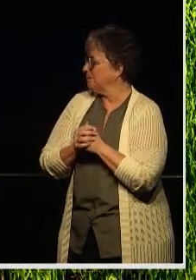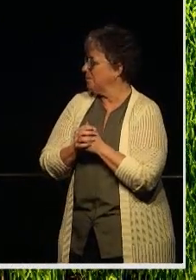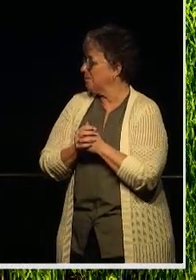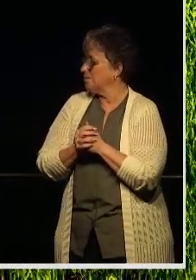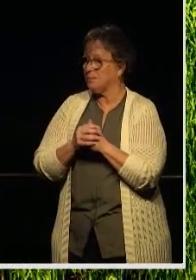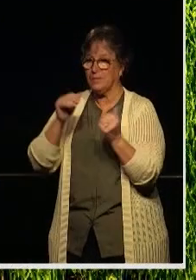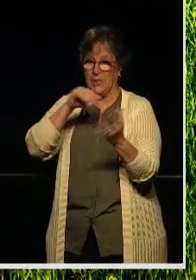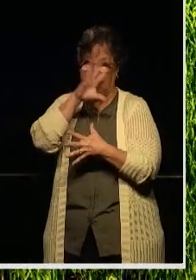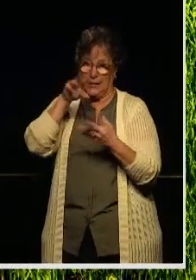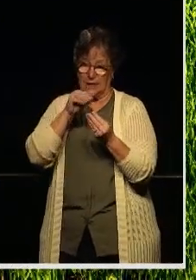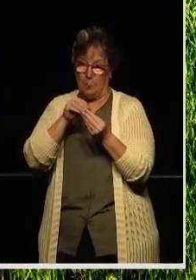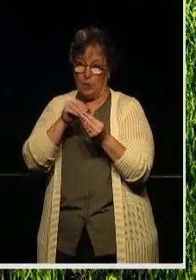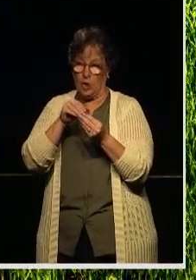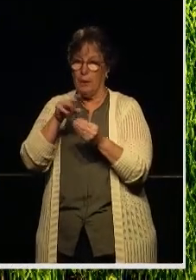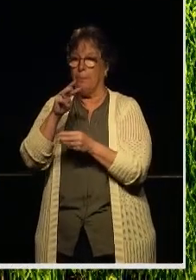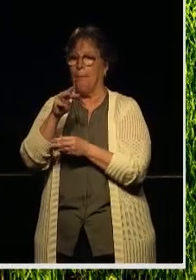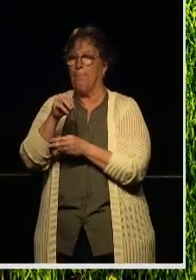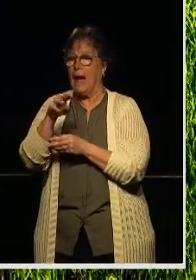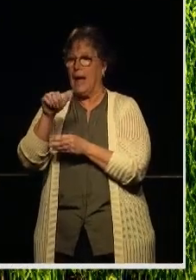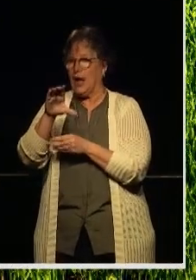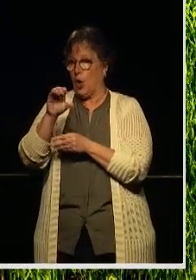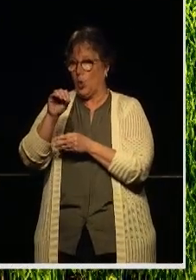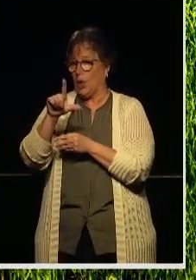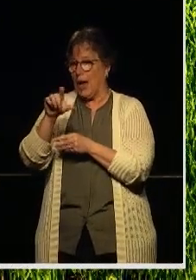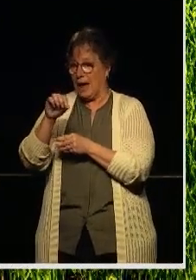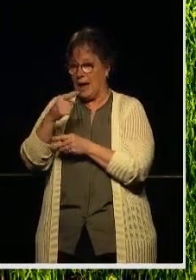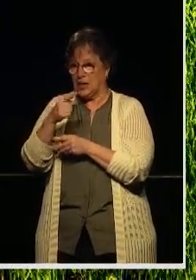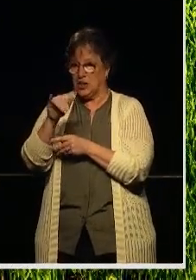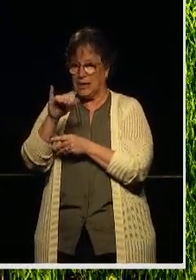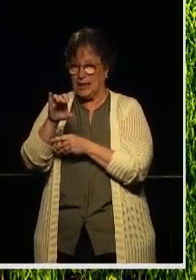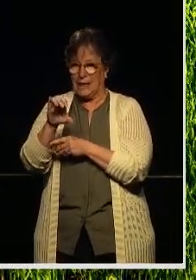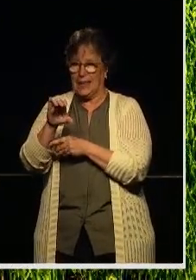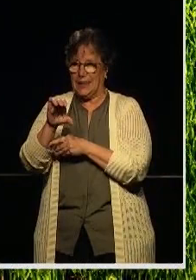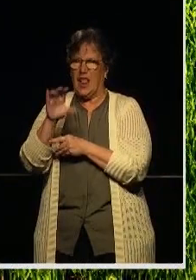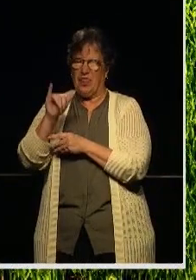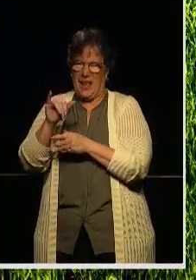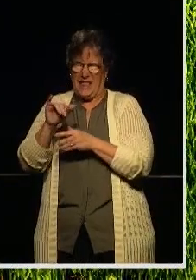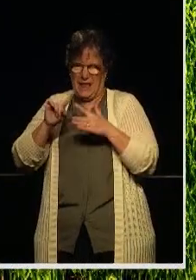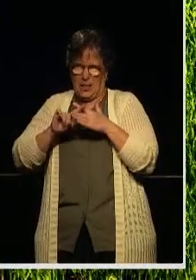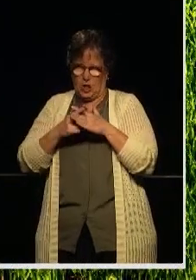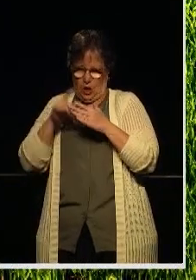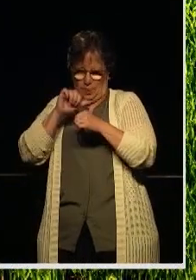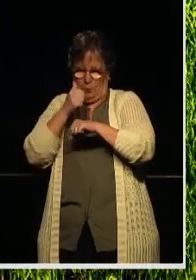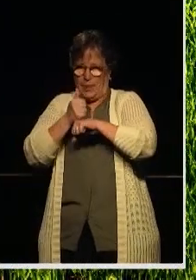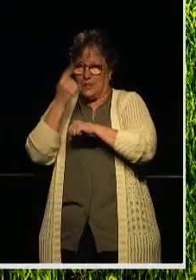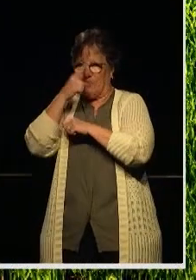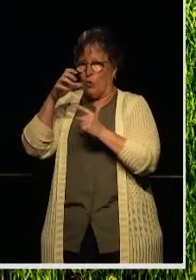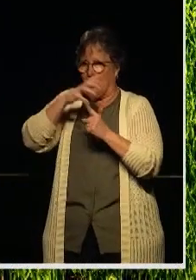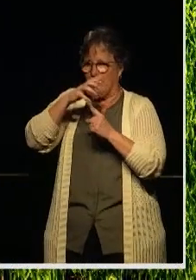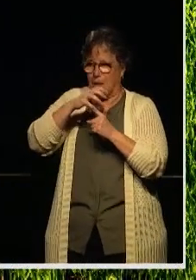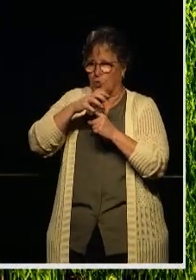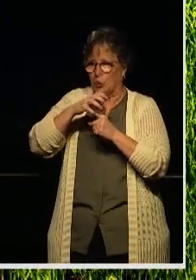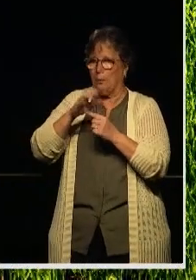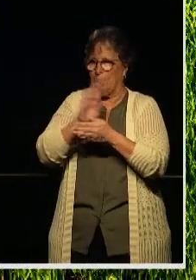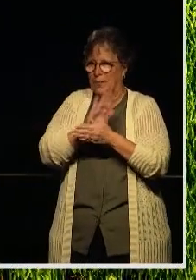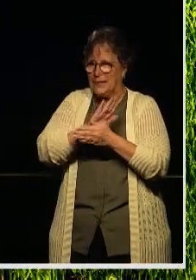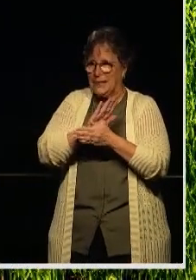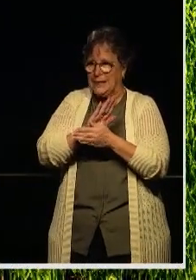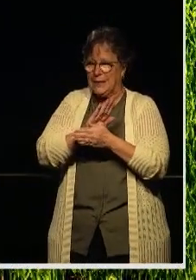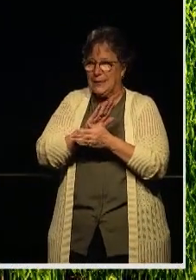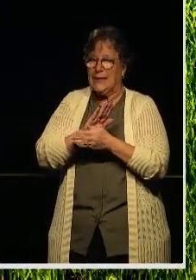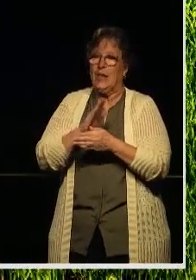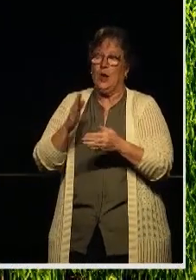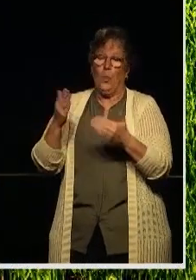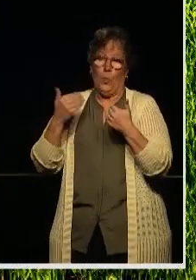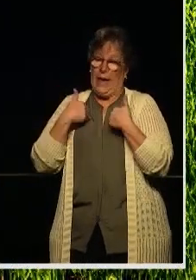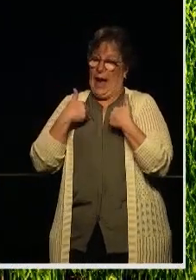In summary, MycoLogic is a hub for a mushrooming industry. There is a lack of dedicated solutions currently available, and